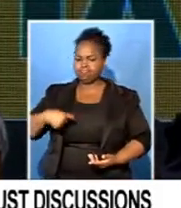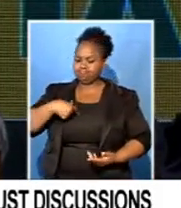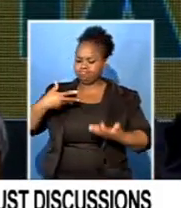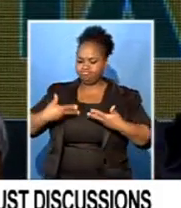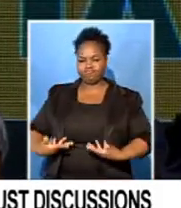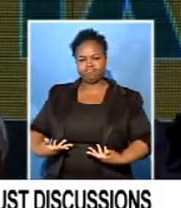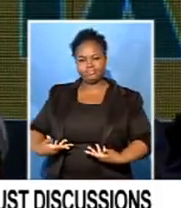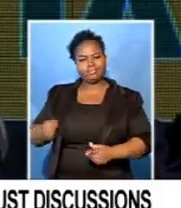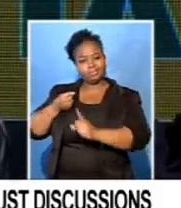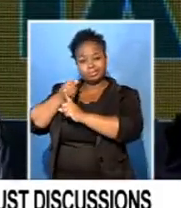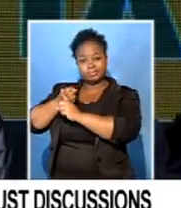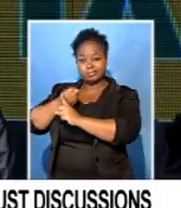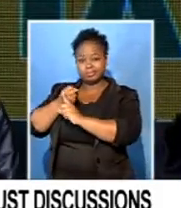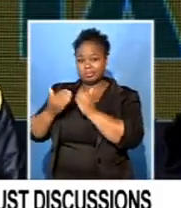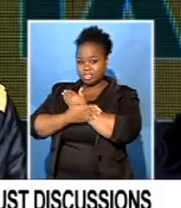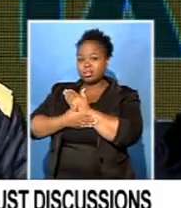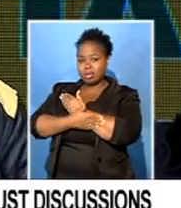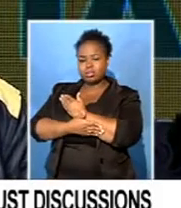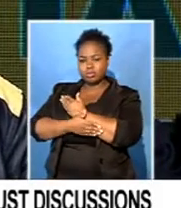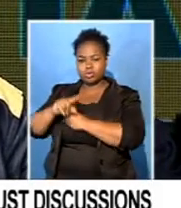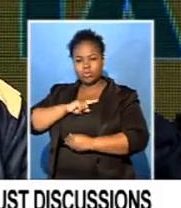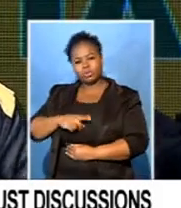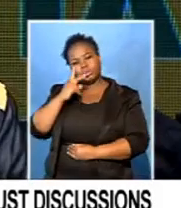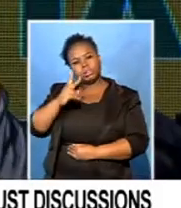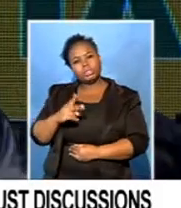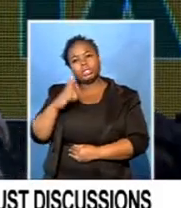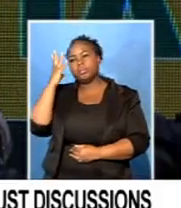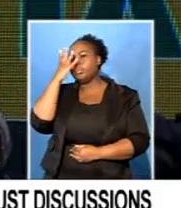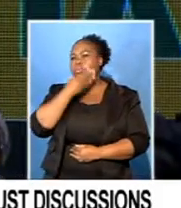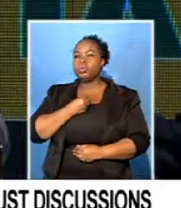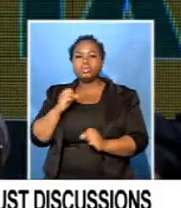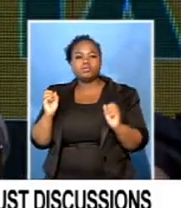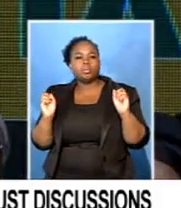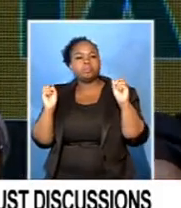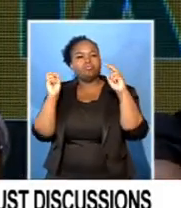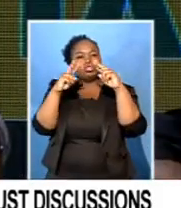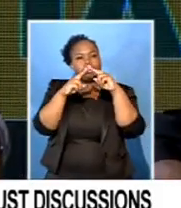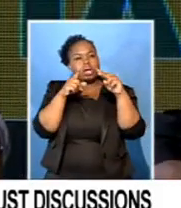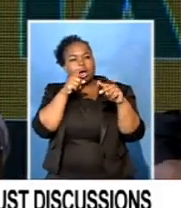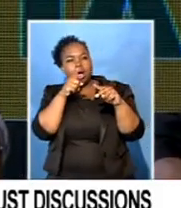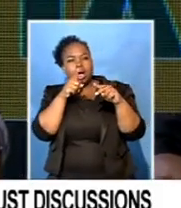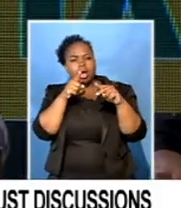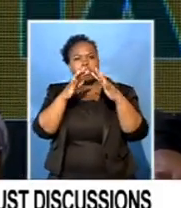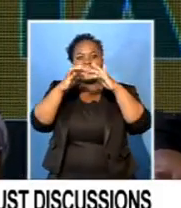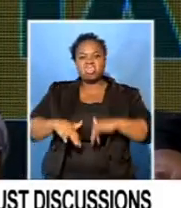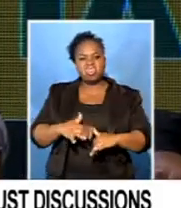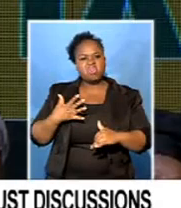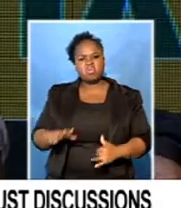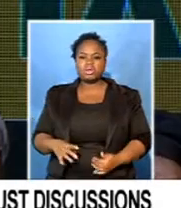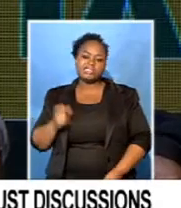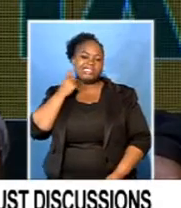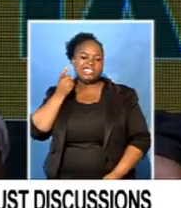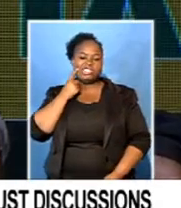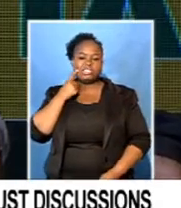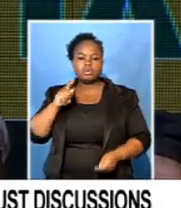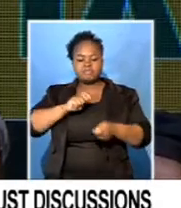this country, you see a bridge, a beautiful bridge, you want to destroy it. And it is easy. You